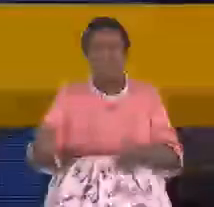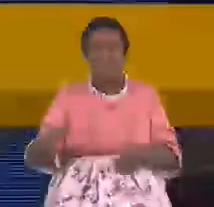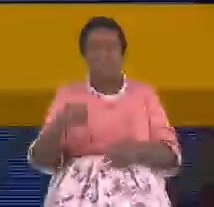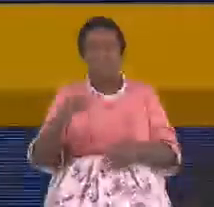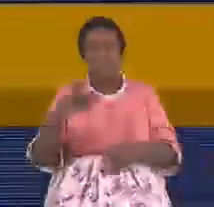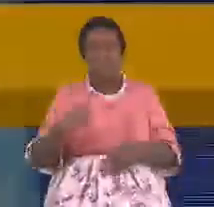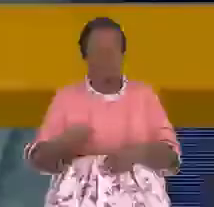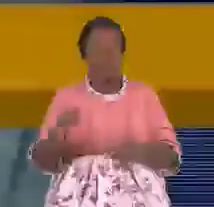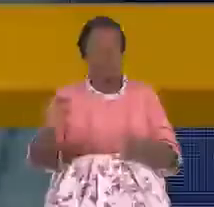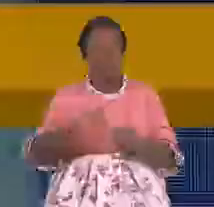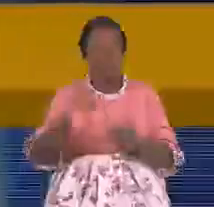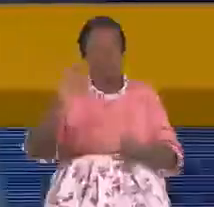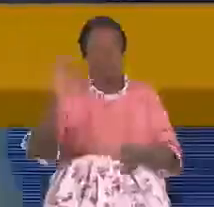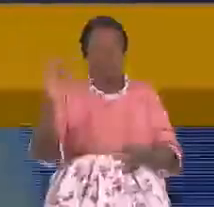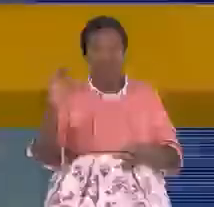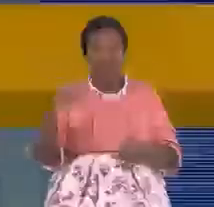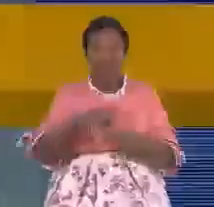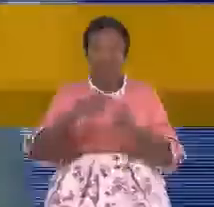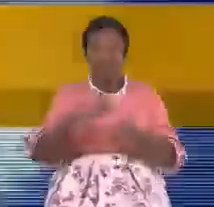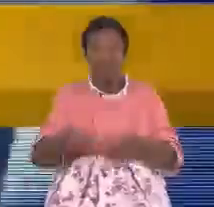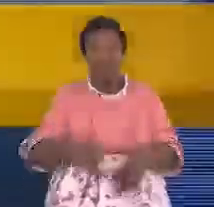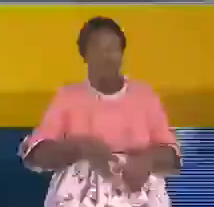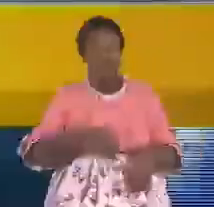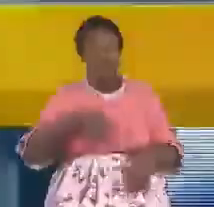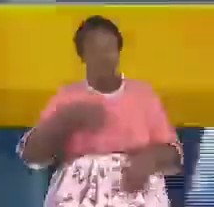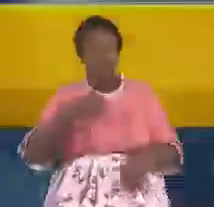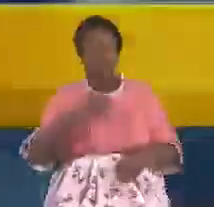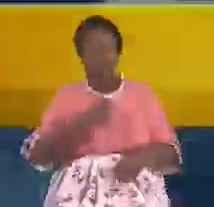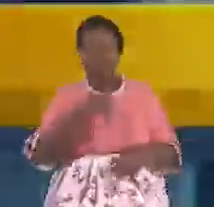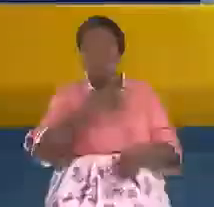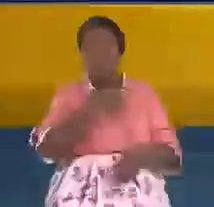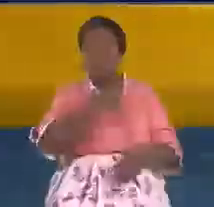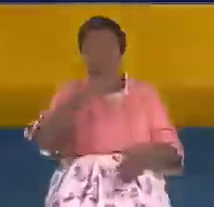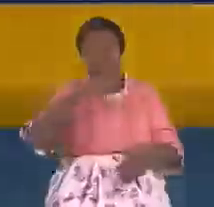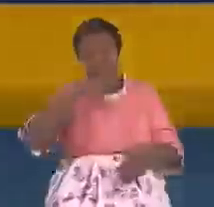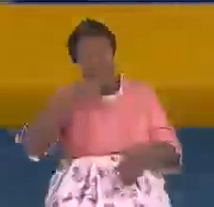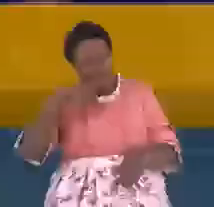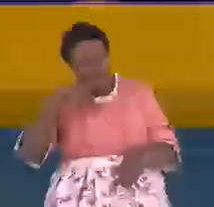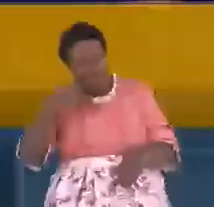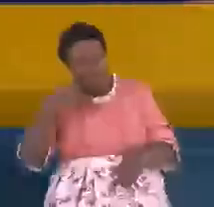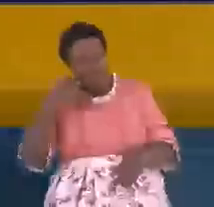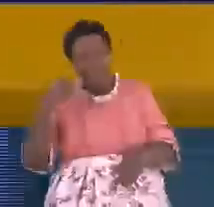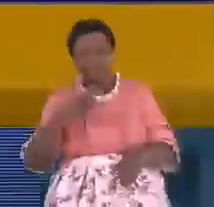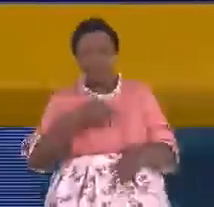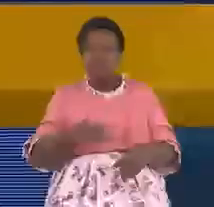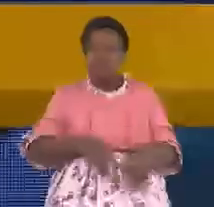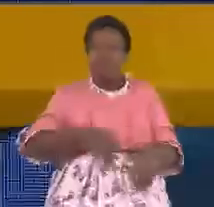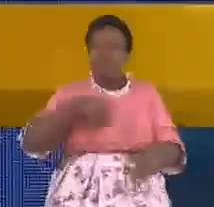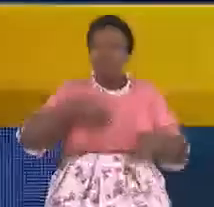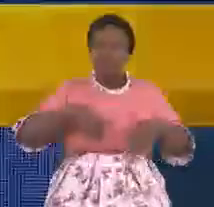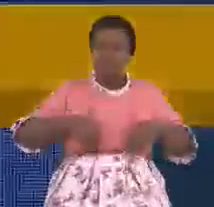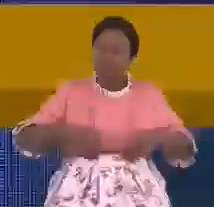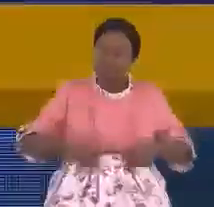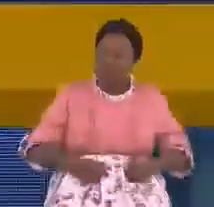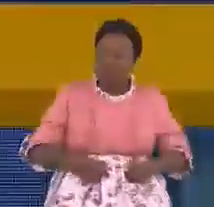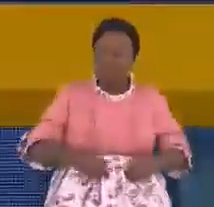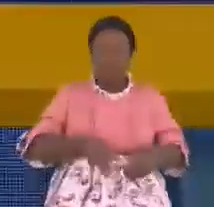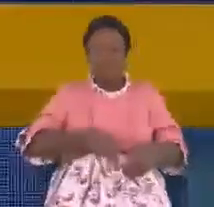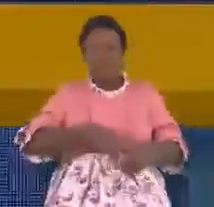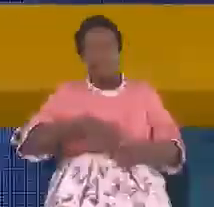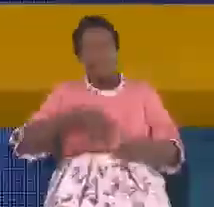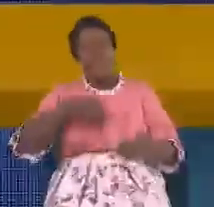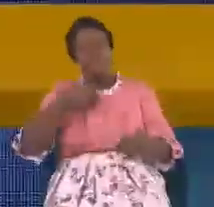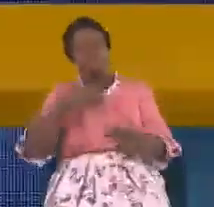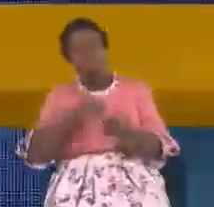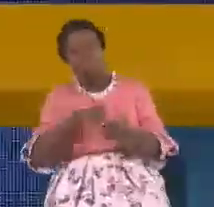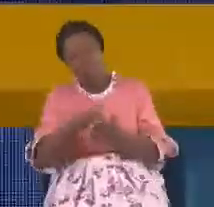When you feel dry, you feel weary, you feel tired, you feel as if everything